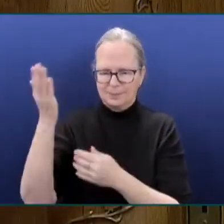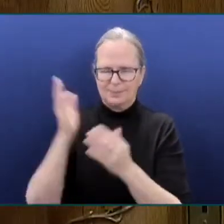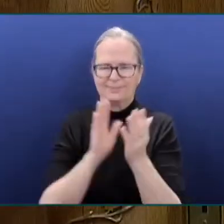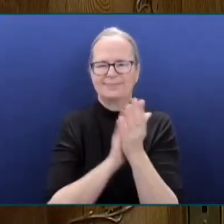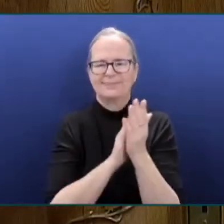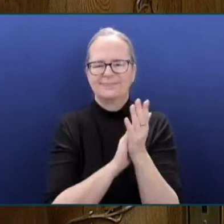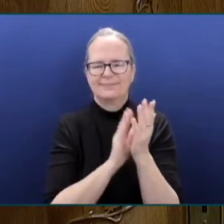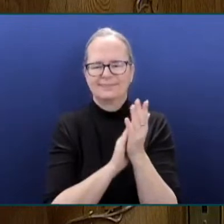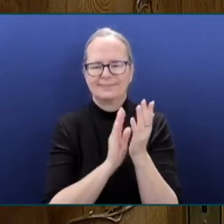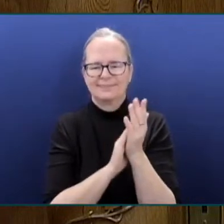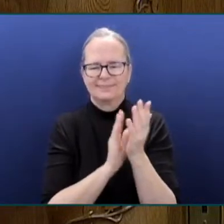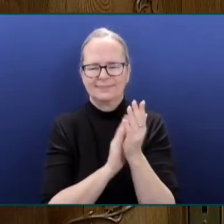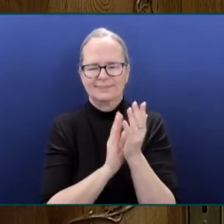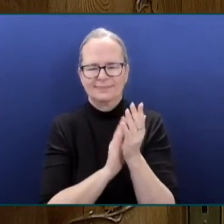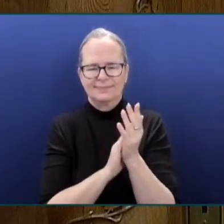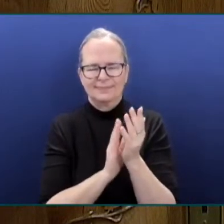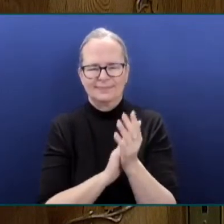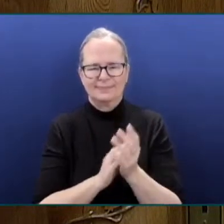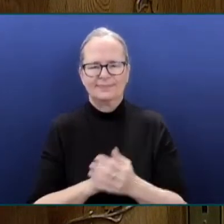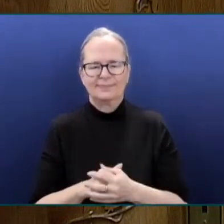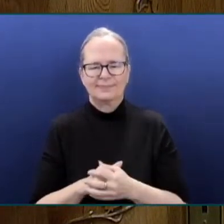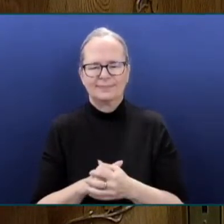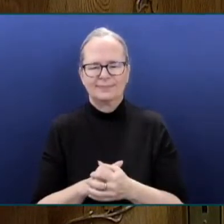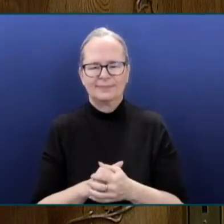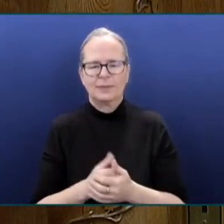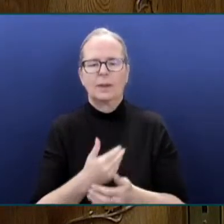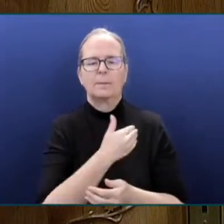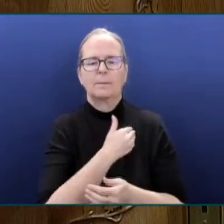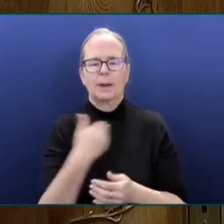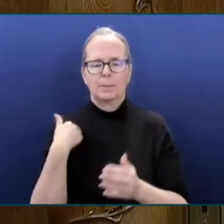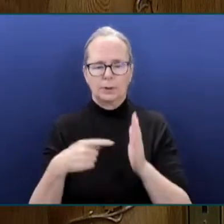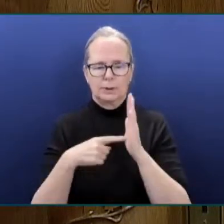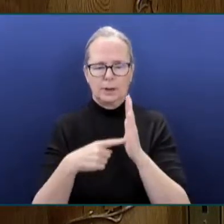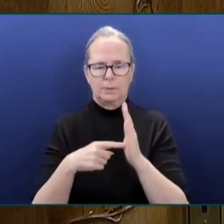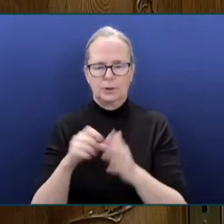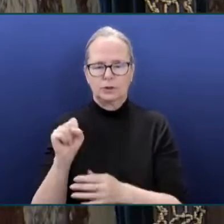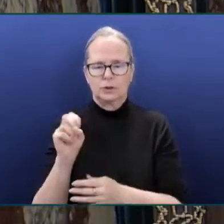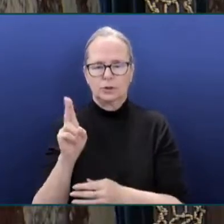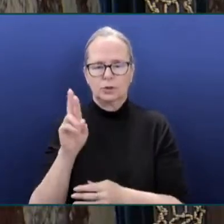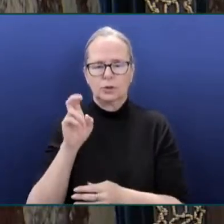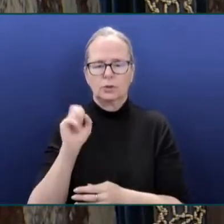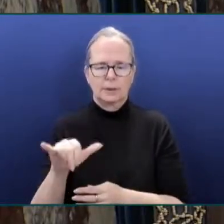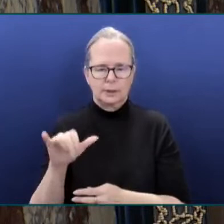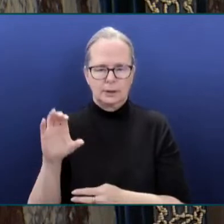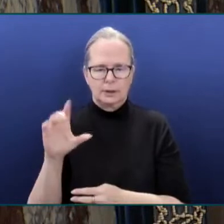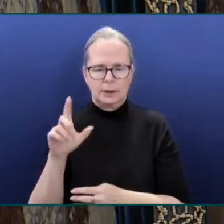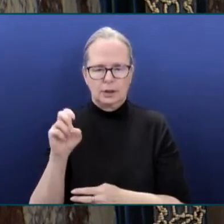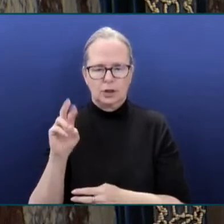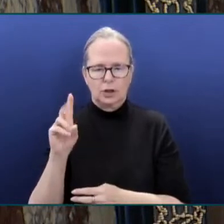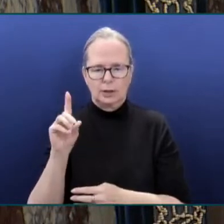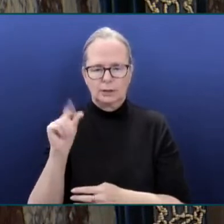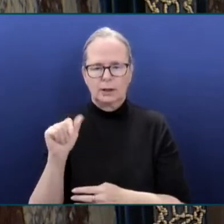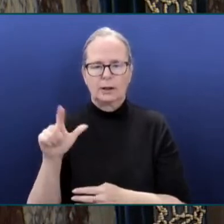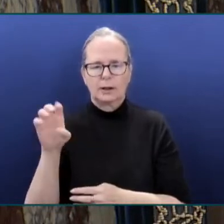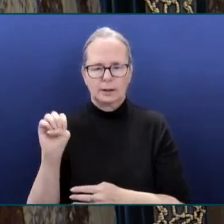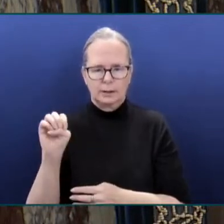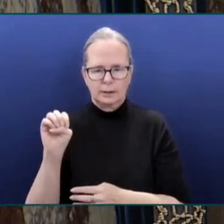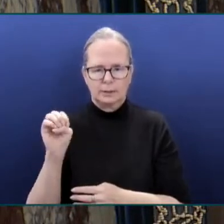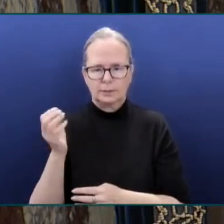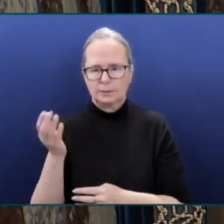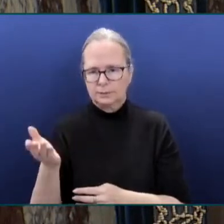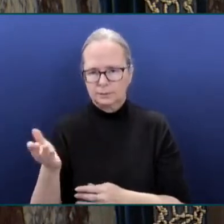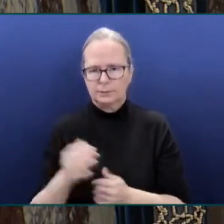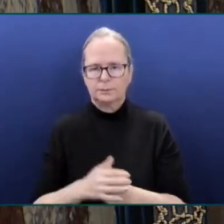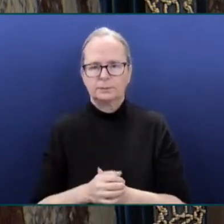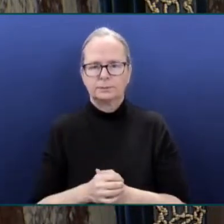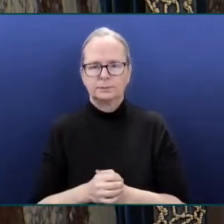Member for Surrey Cloverdale. Thank you, Honourable Speaker. Earlier on, the Minister of Labour had the opportunity to list off a